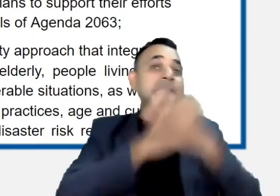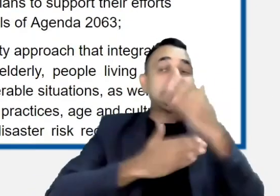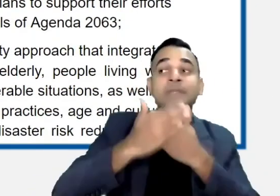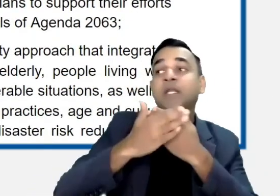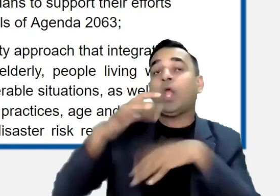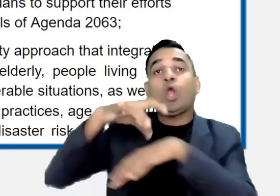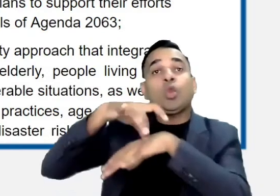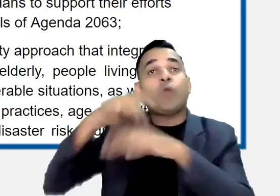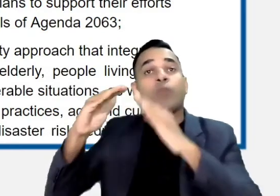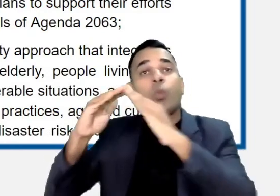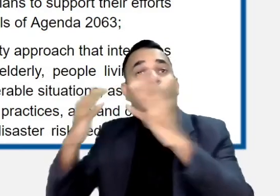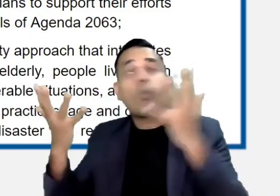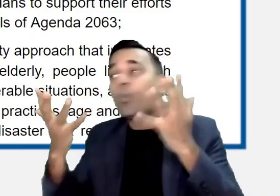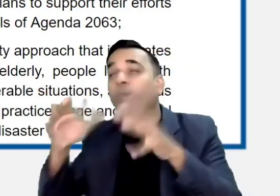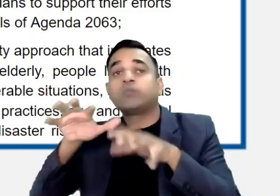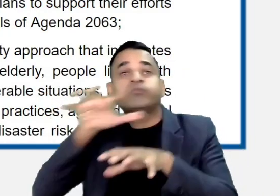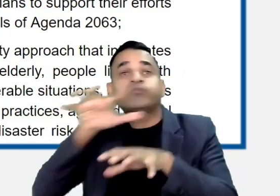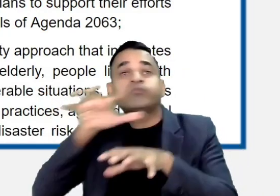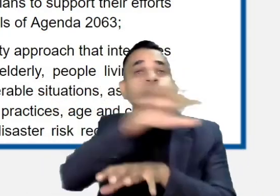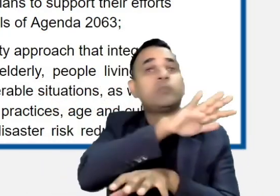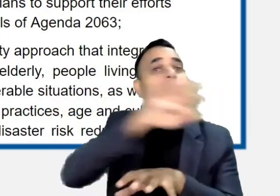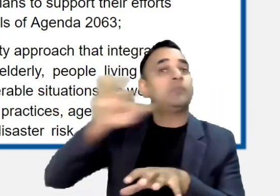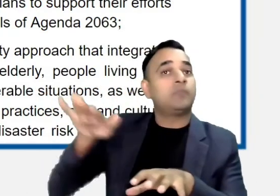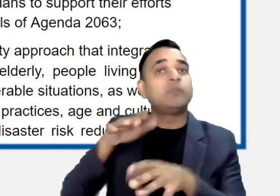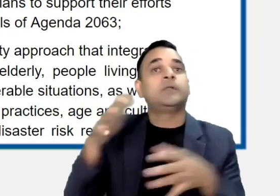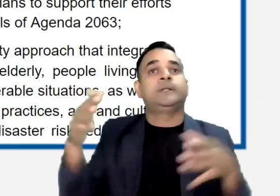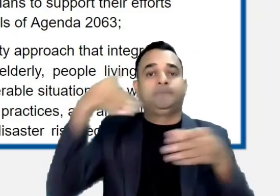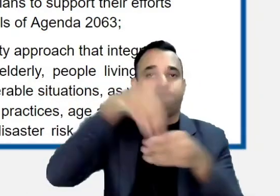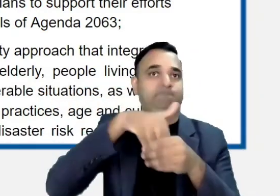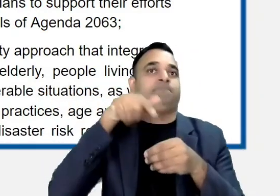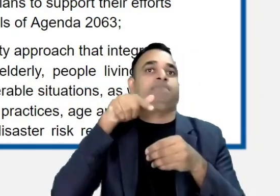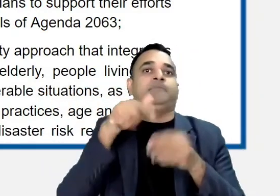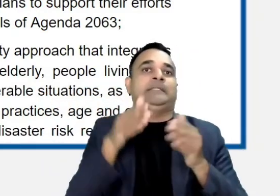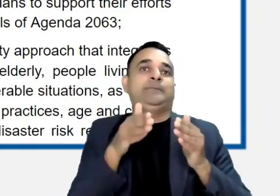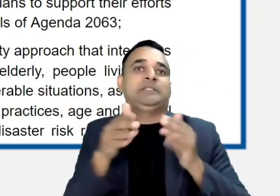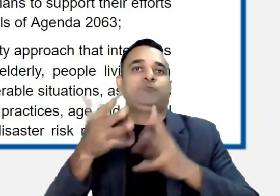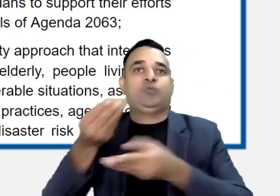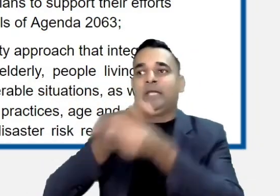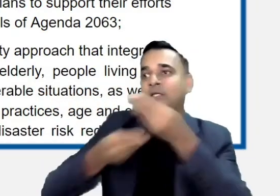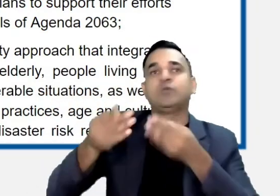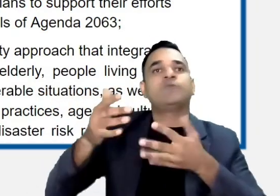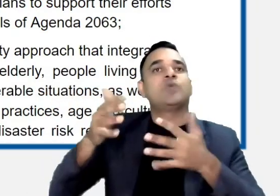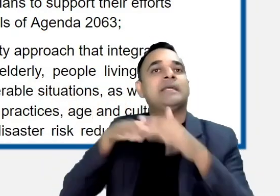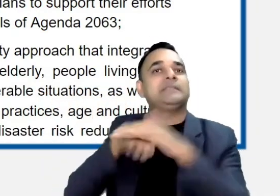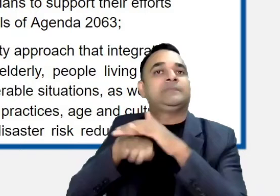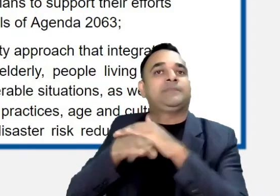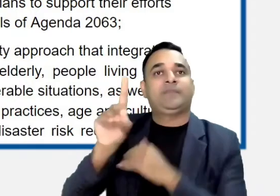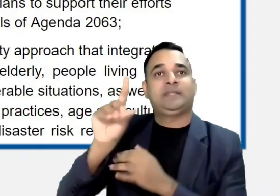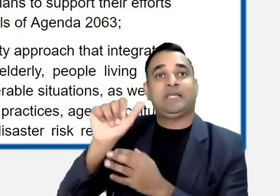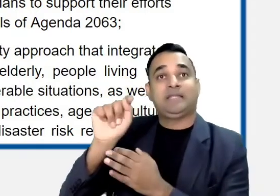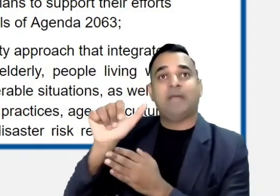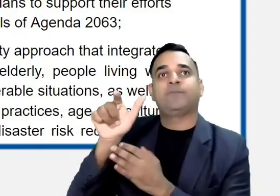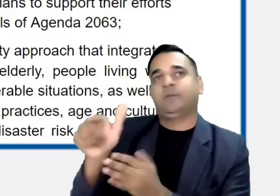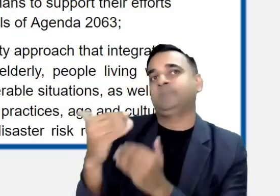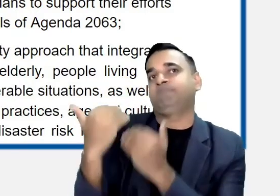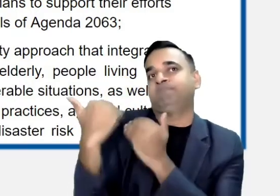call upon the African Union Commission, the United Nations Office for Disaster Risk Reduction, and other partners to support the integration of disaster